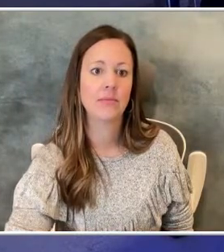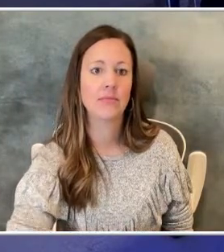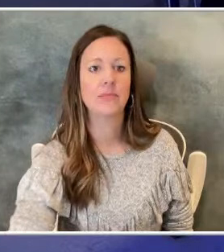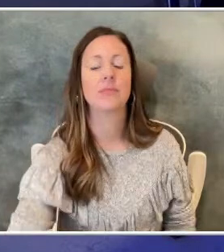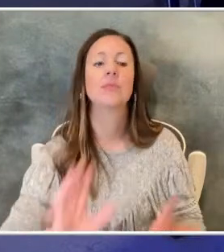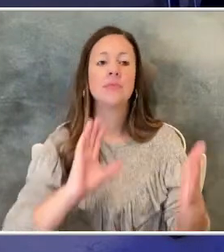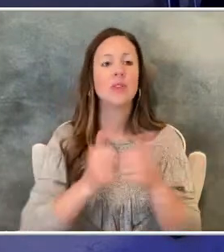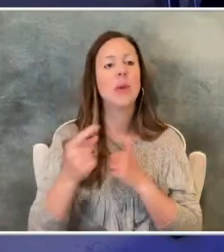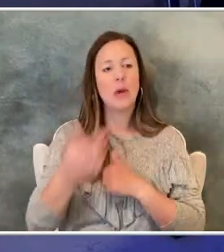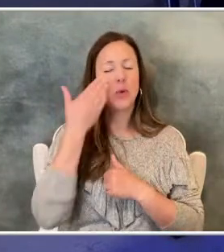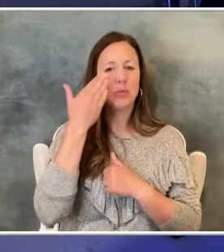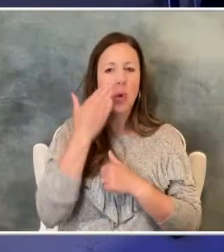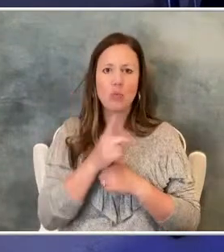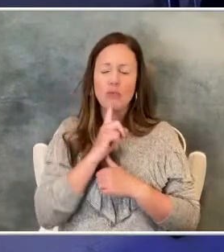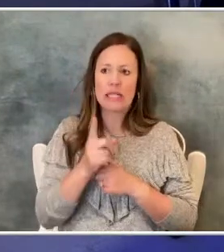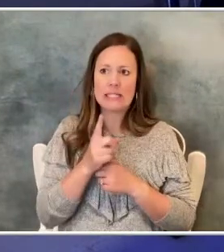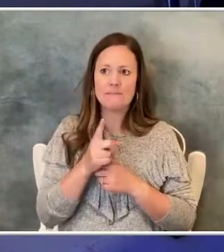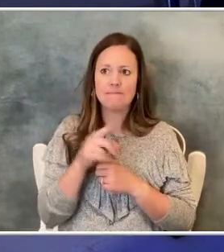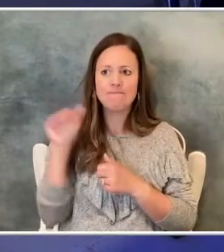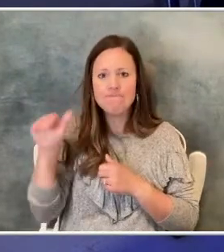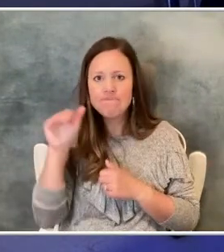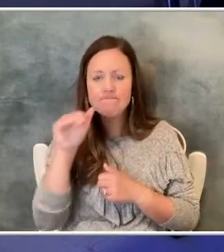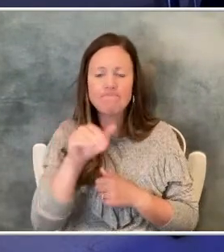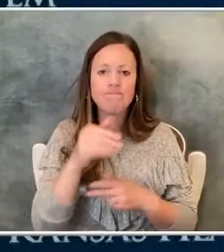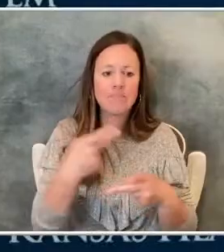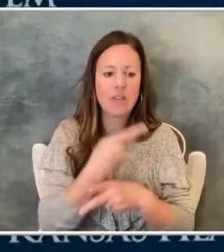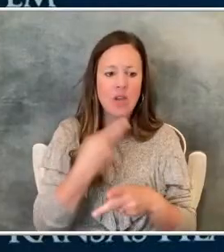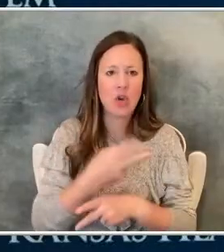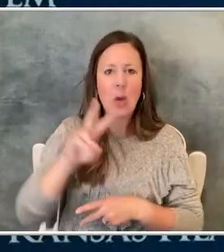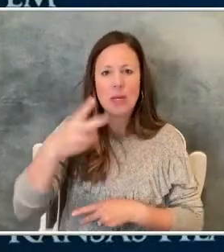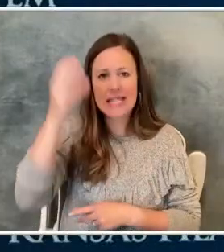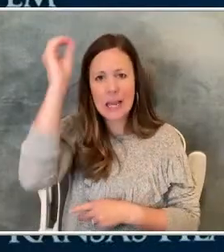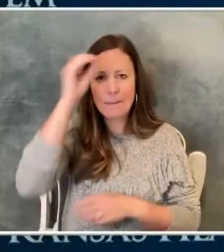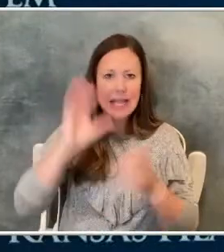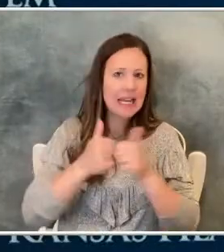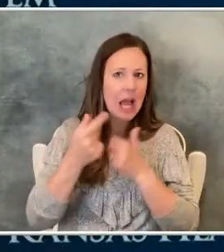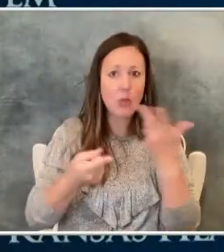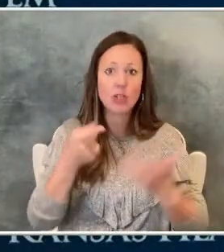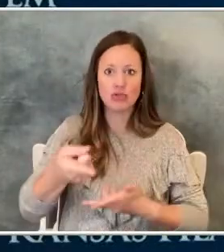second opinion? That's a good question. And